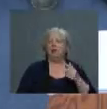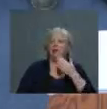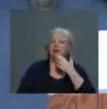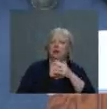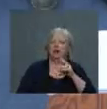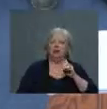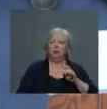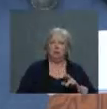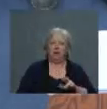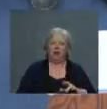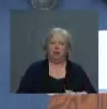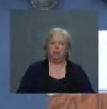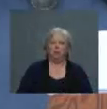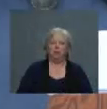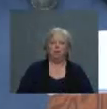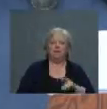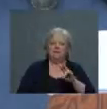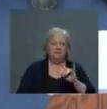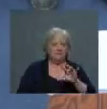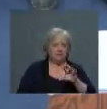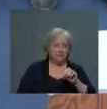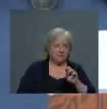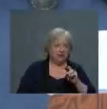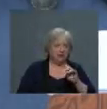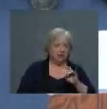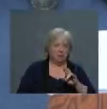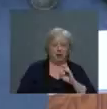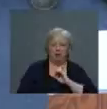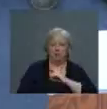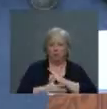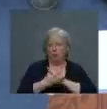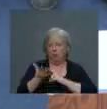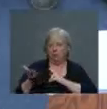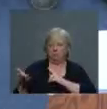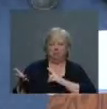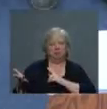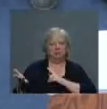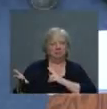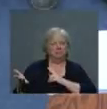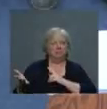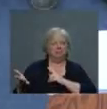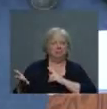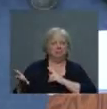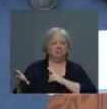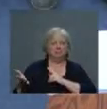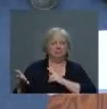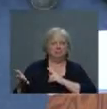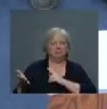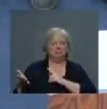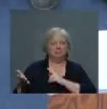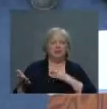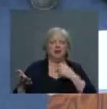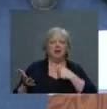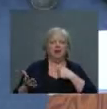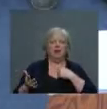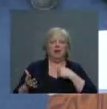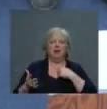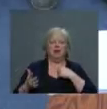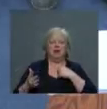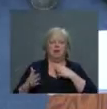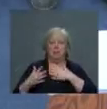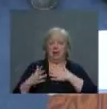Mayor, Vice Mayor, and board members. What I will speak about is